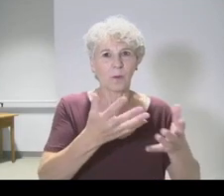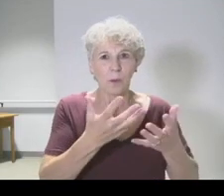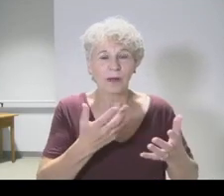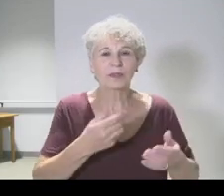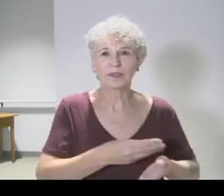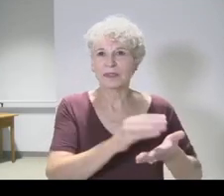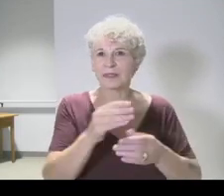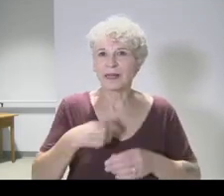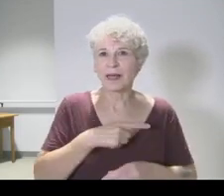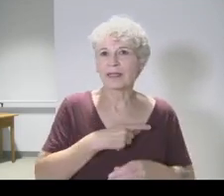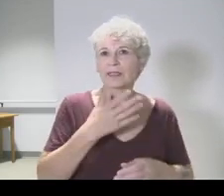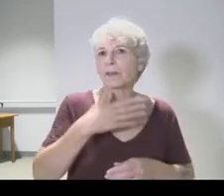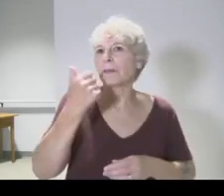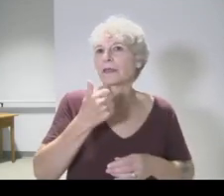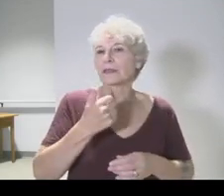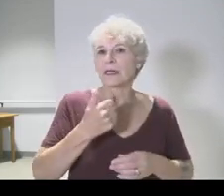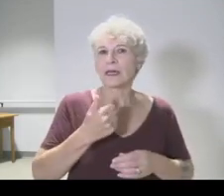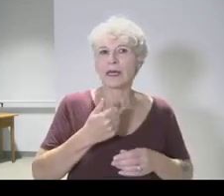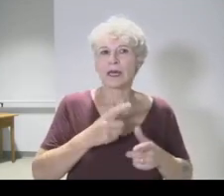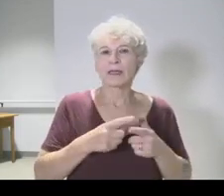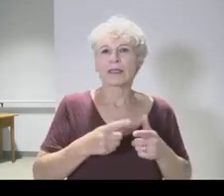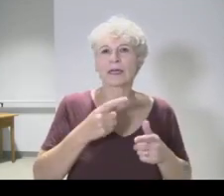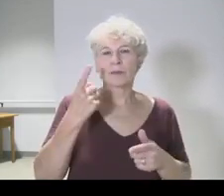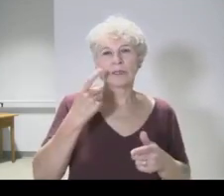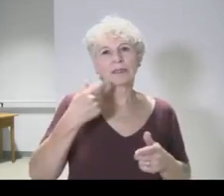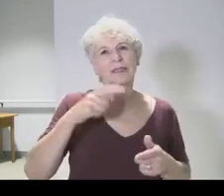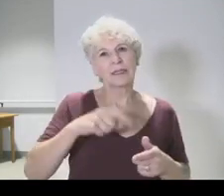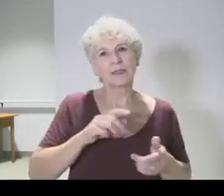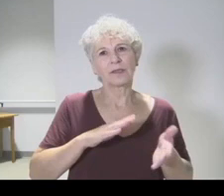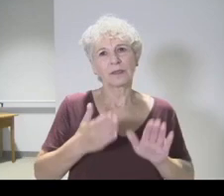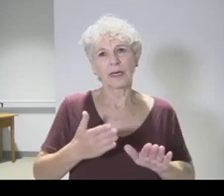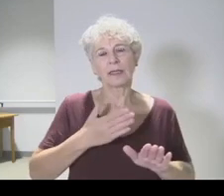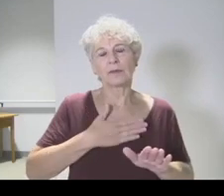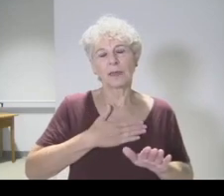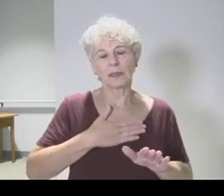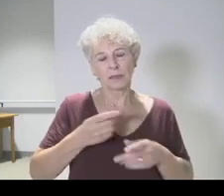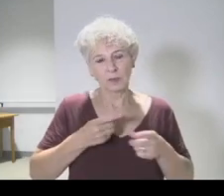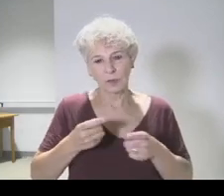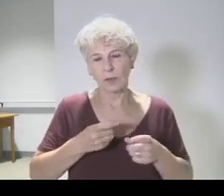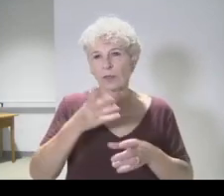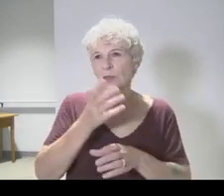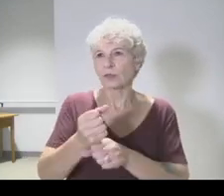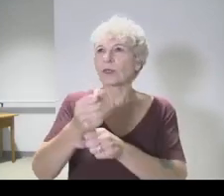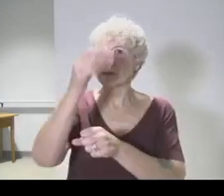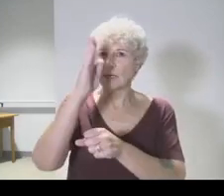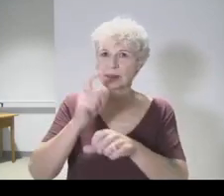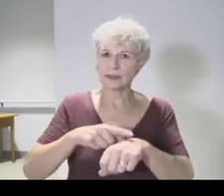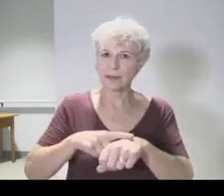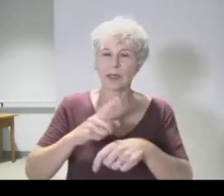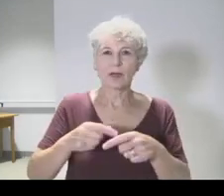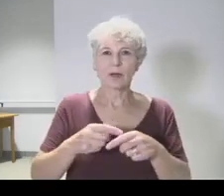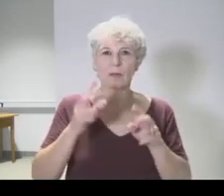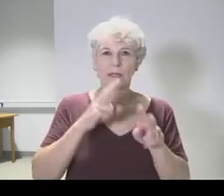But then I realized that I needed to die to my control and trust in God's timing. When I fixed my